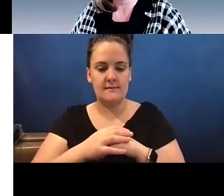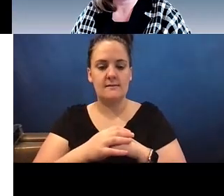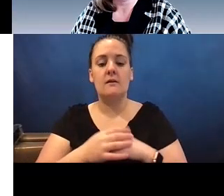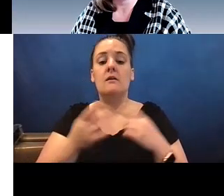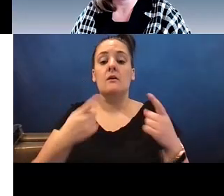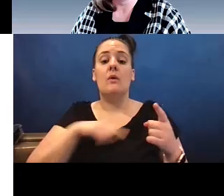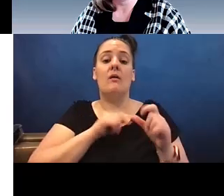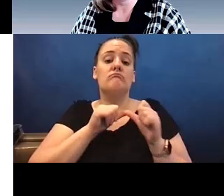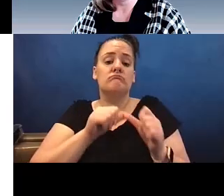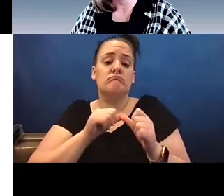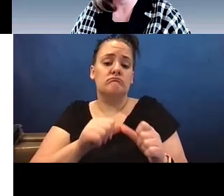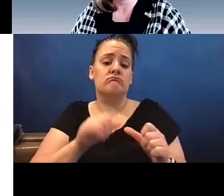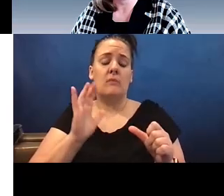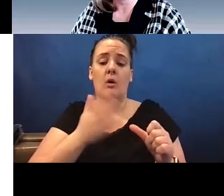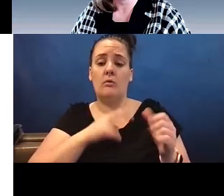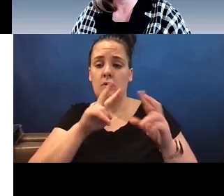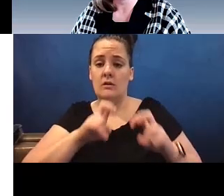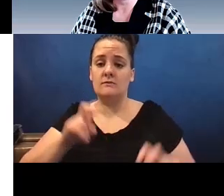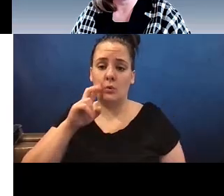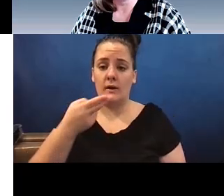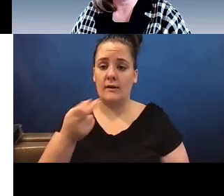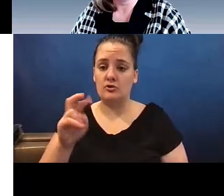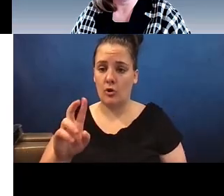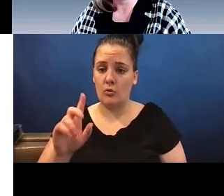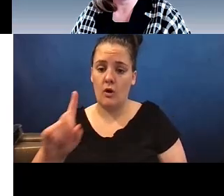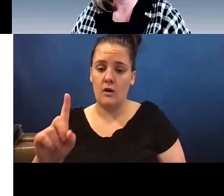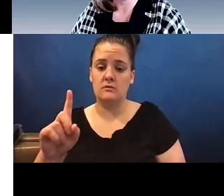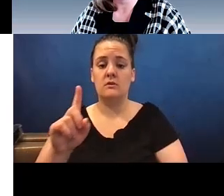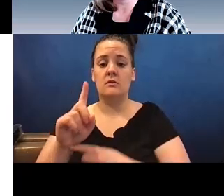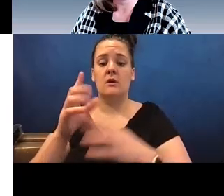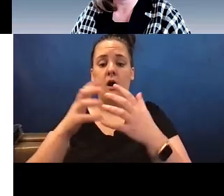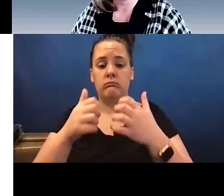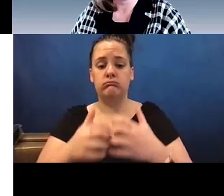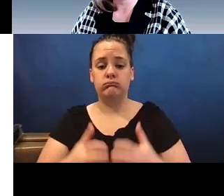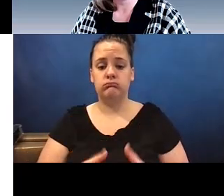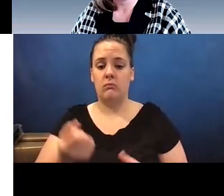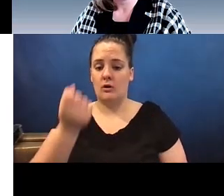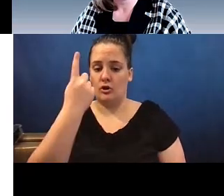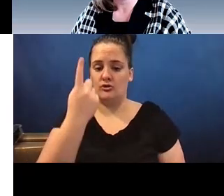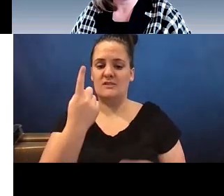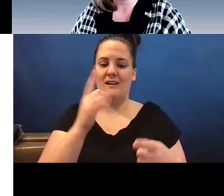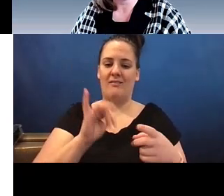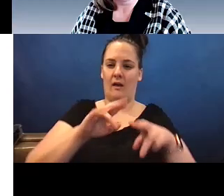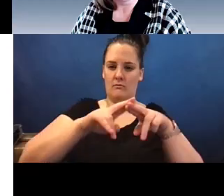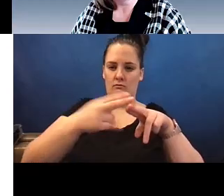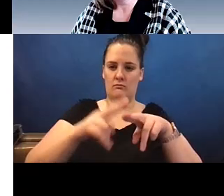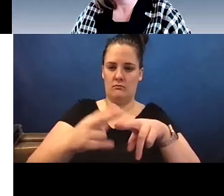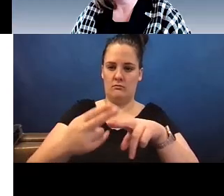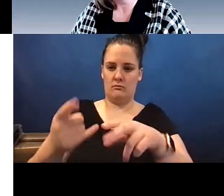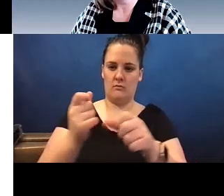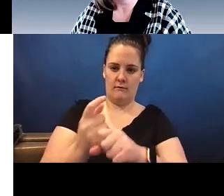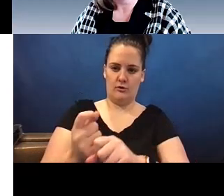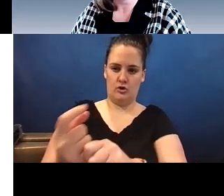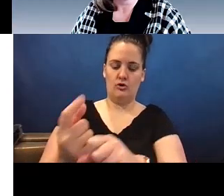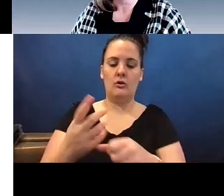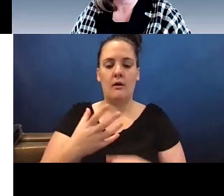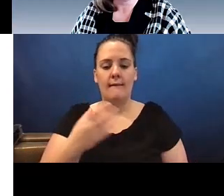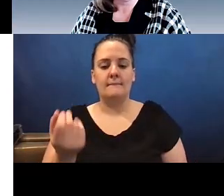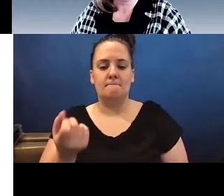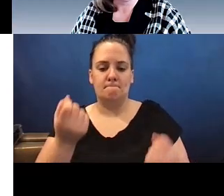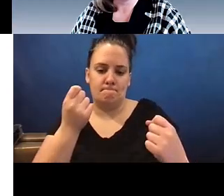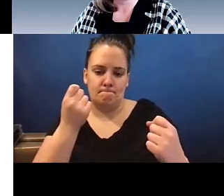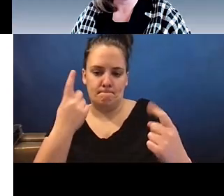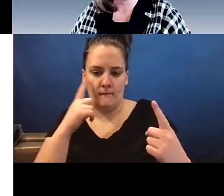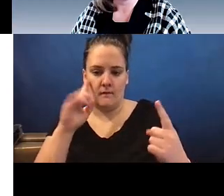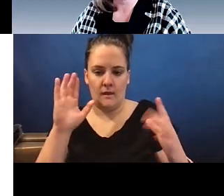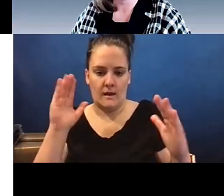our analysis of the H.R. 1 impacts on both the ratchet down of fees and loss of member coverage. But the bottom line, there are significant changes coming